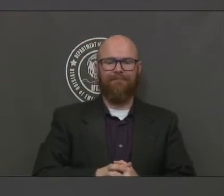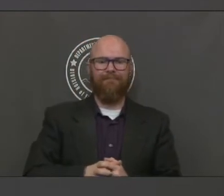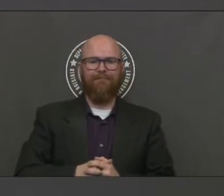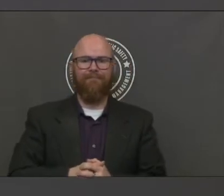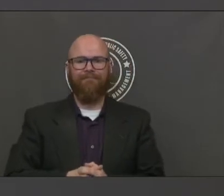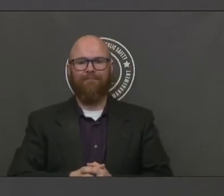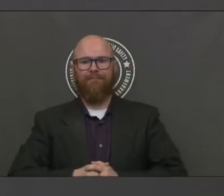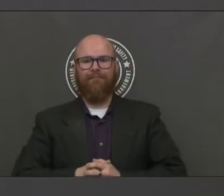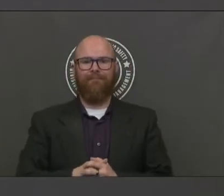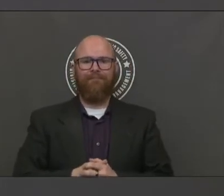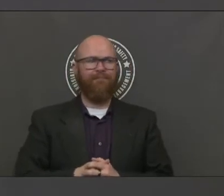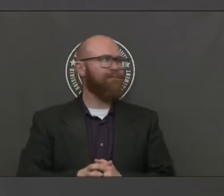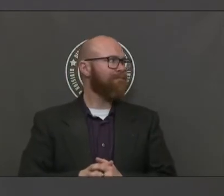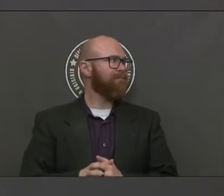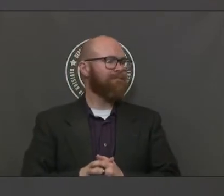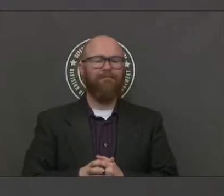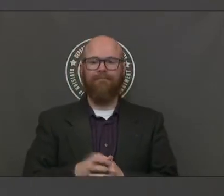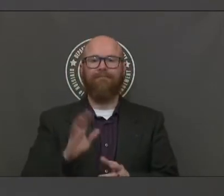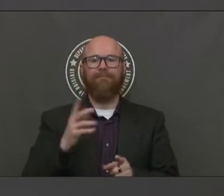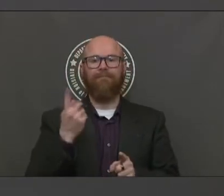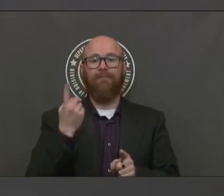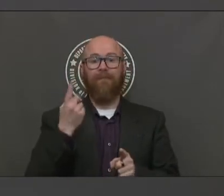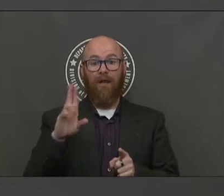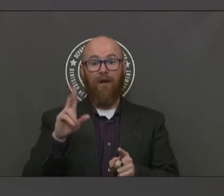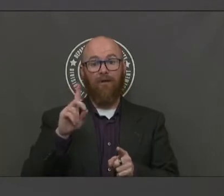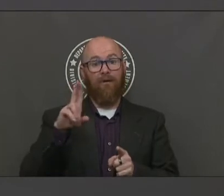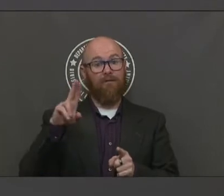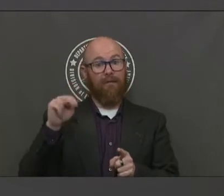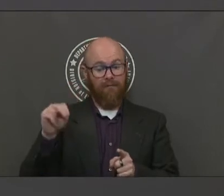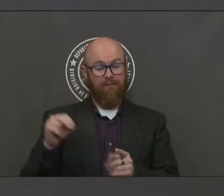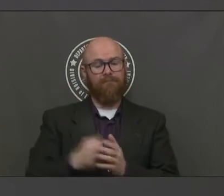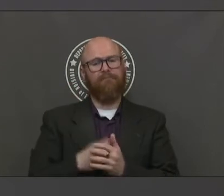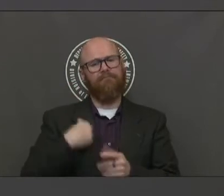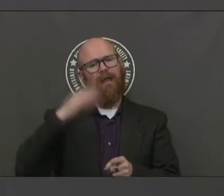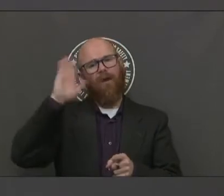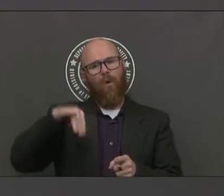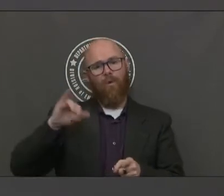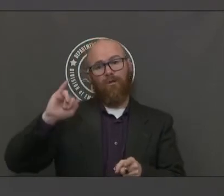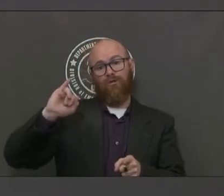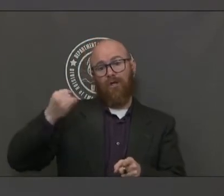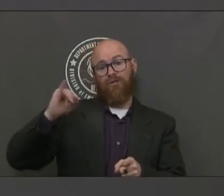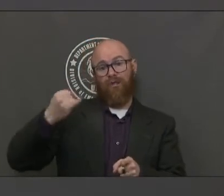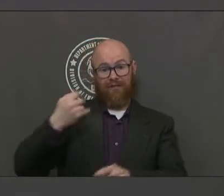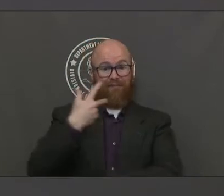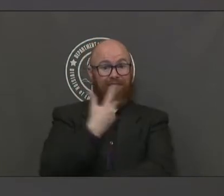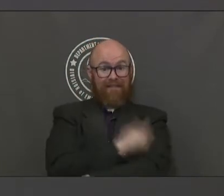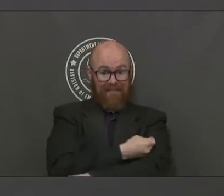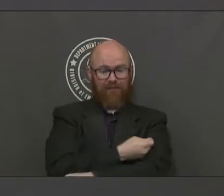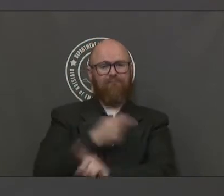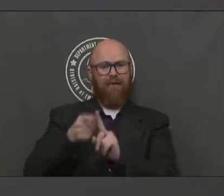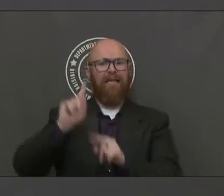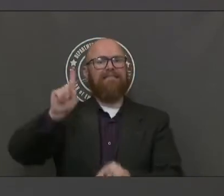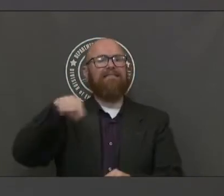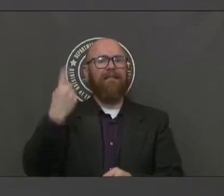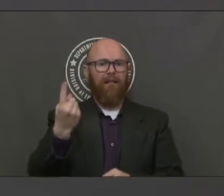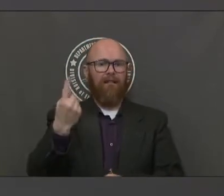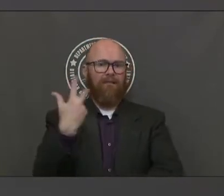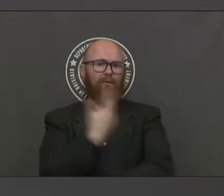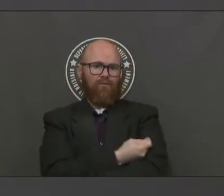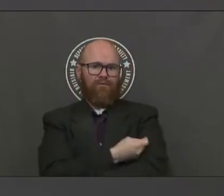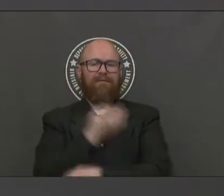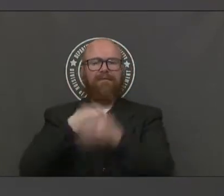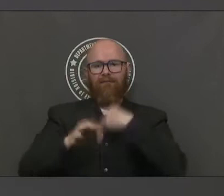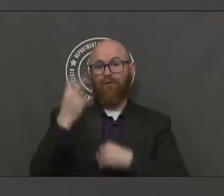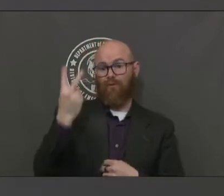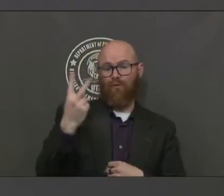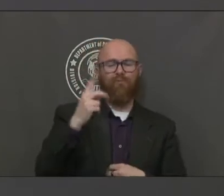Okay. Okay. Dr. Dunn, I know the Johnson & Johnson vaccines are single dose, and that kind of, you